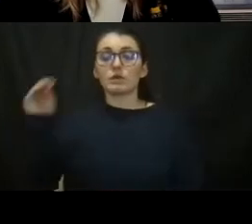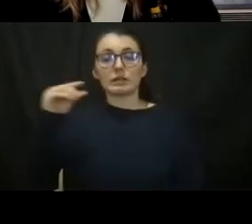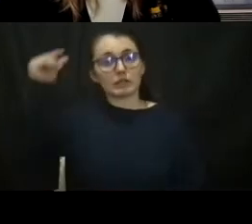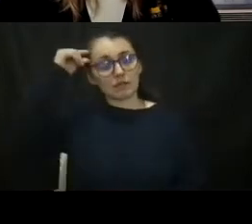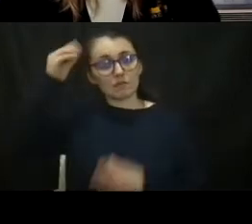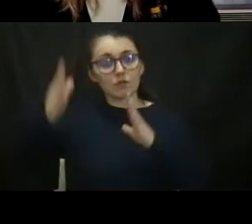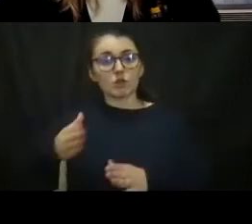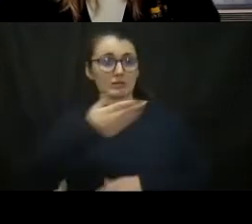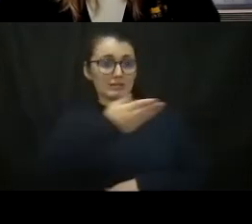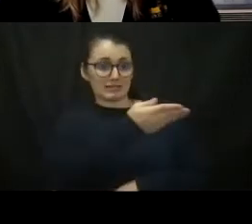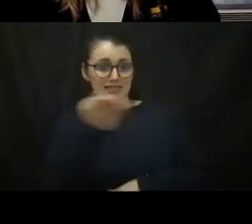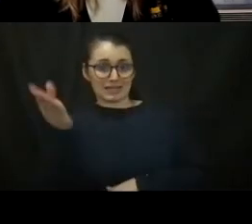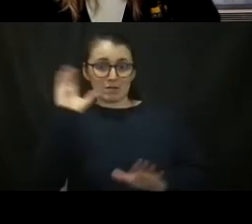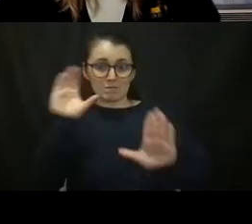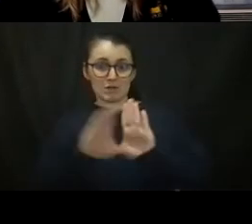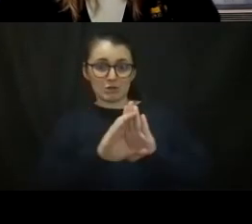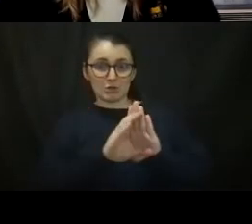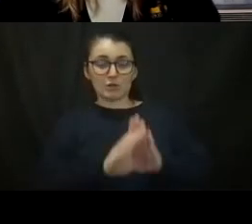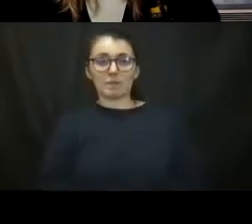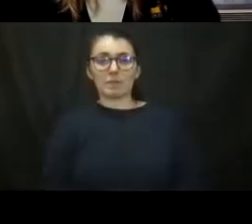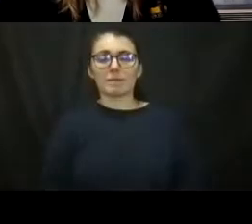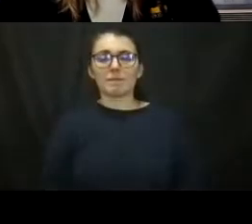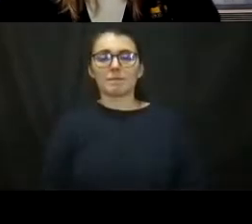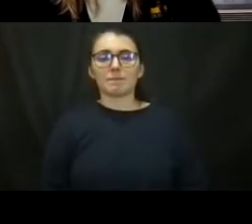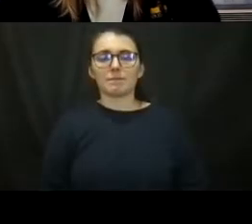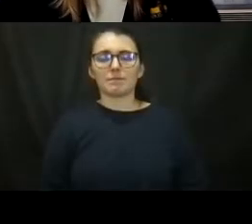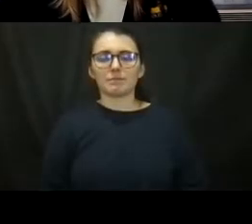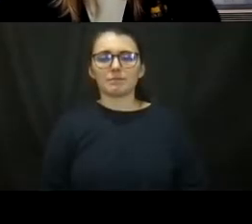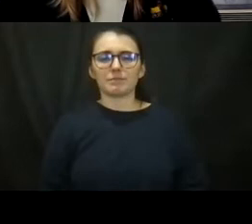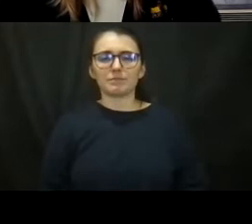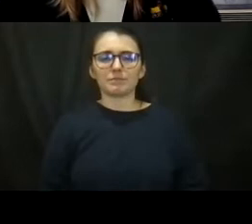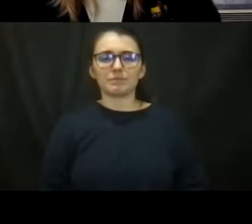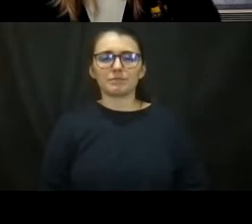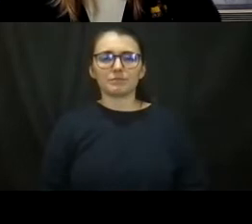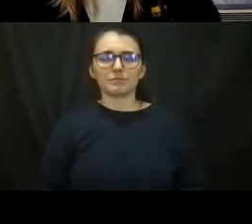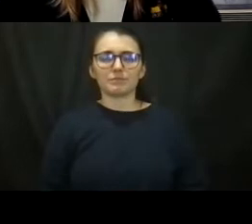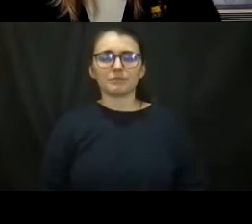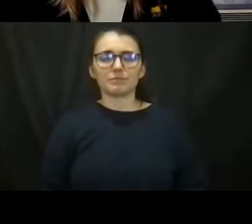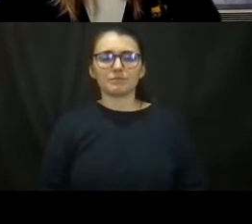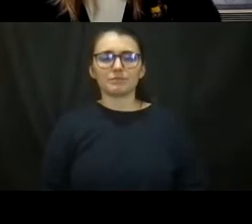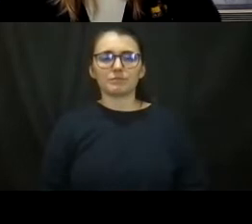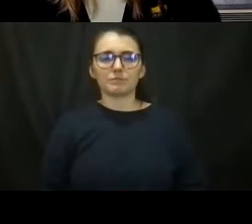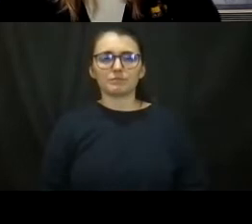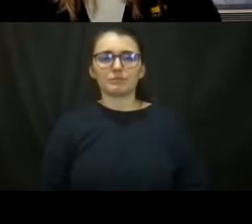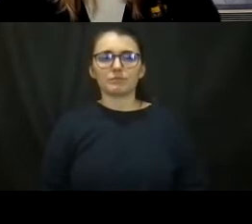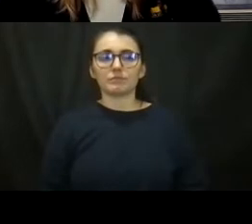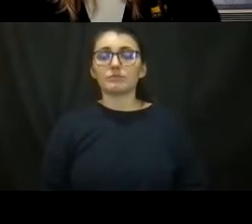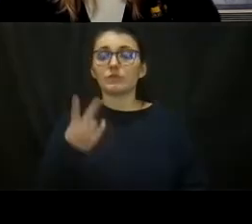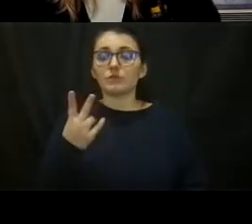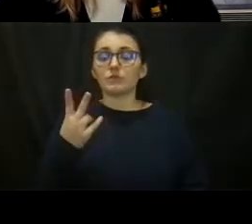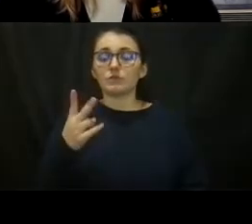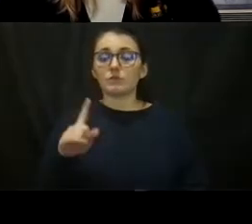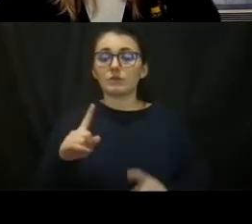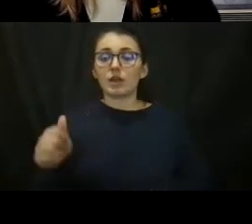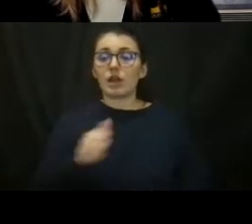governor's ceremonial office. So her picture is all the way there at the end. The two other portraits that are in this room